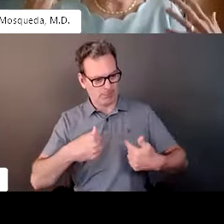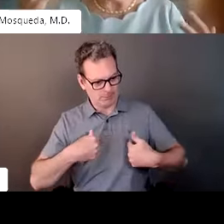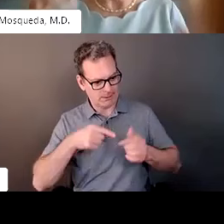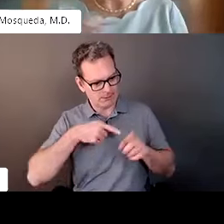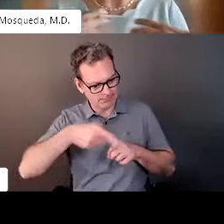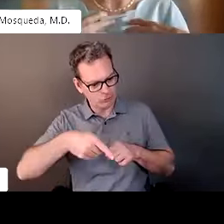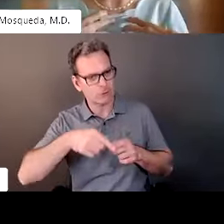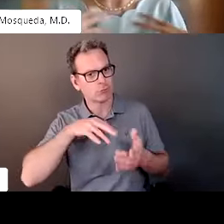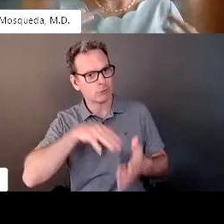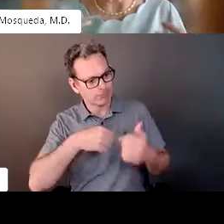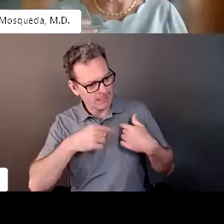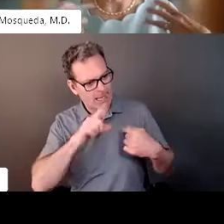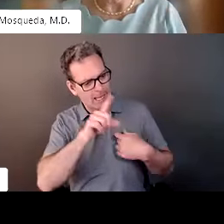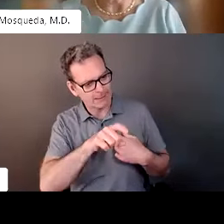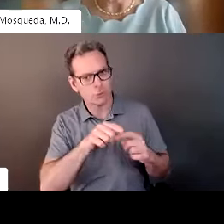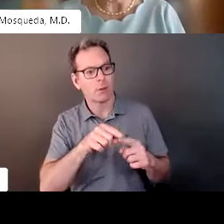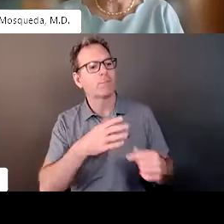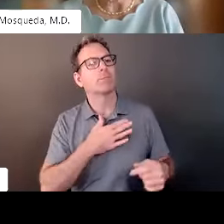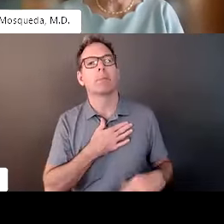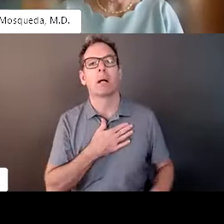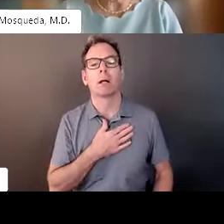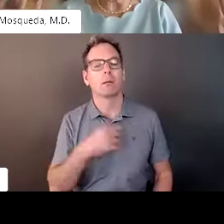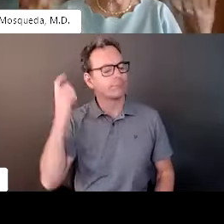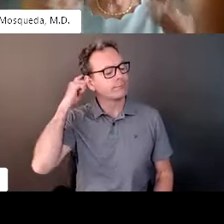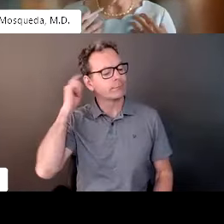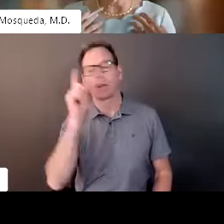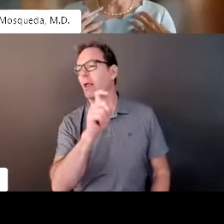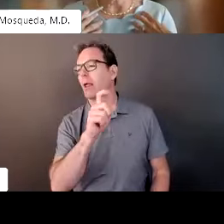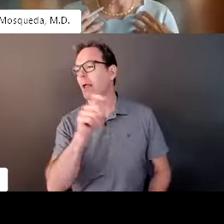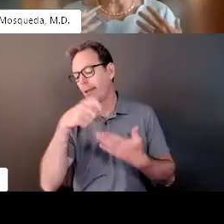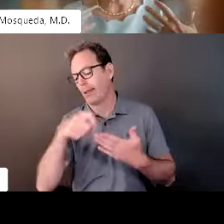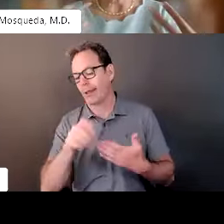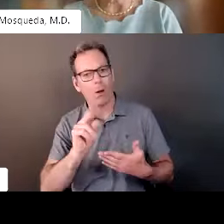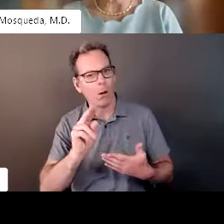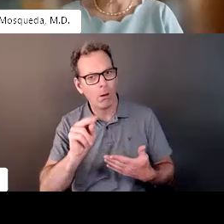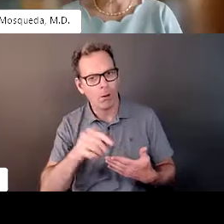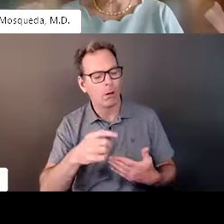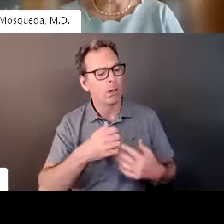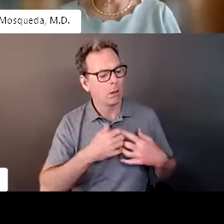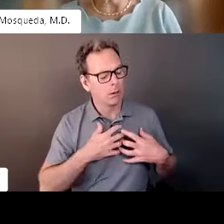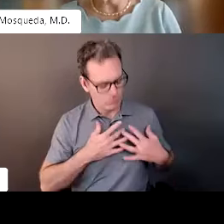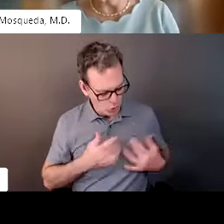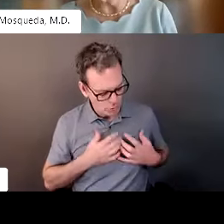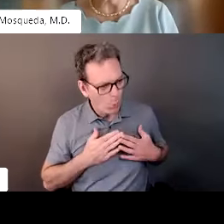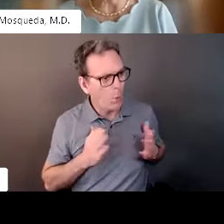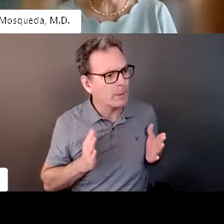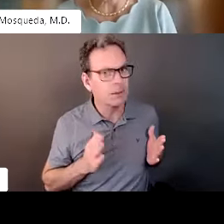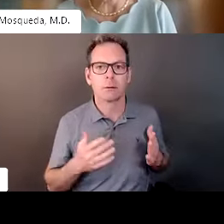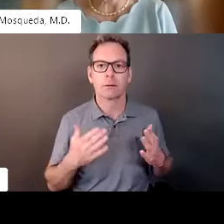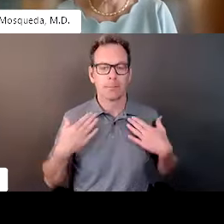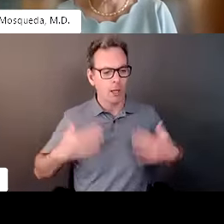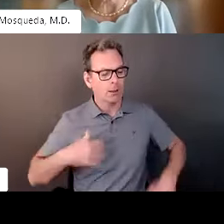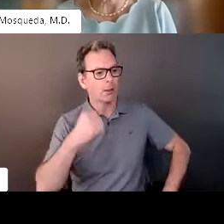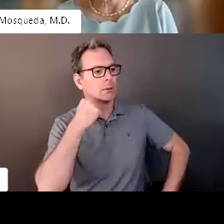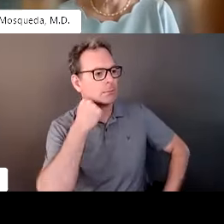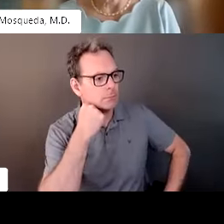from not only my brain, but my heart and my whole body, in order to help gain some trust and understanding in a fairly short